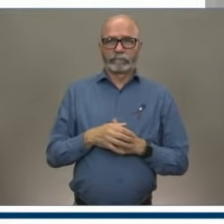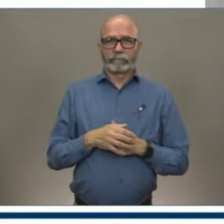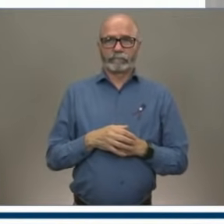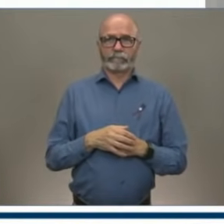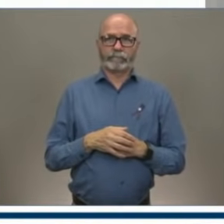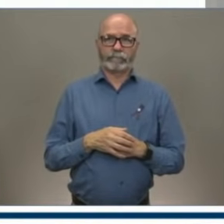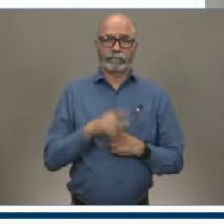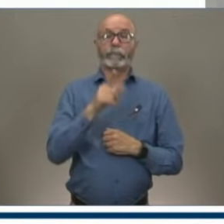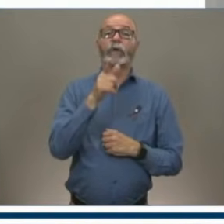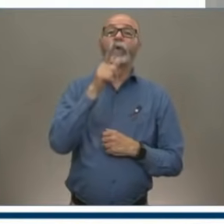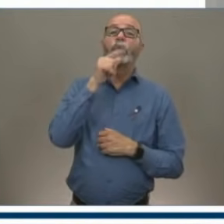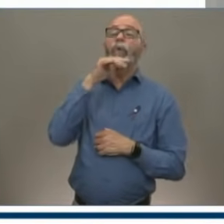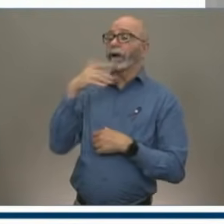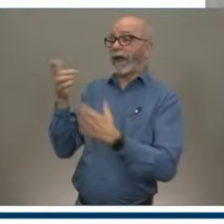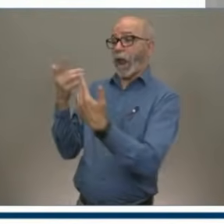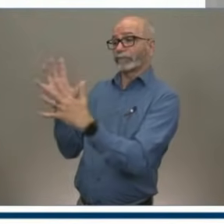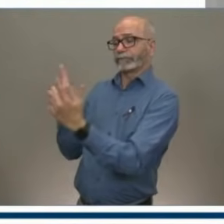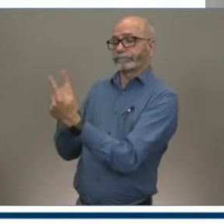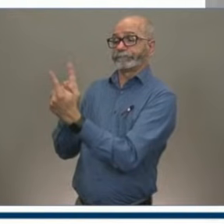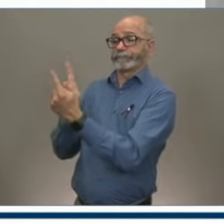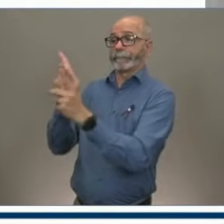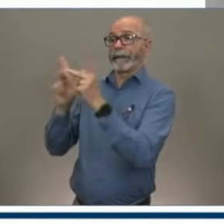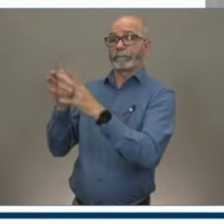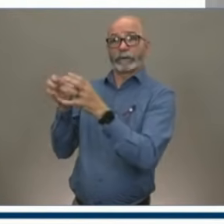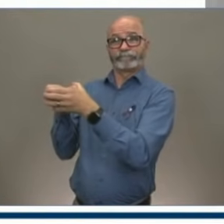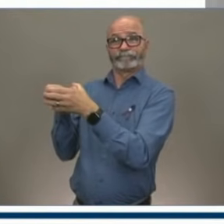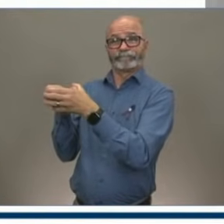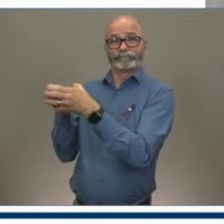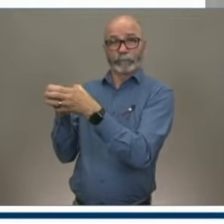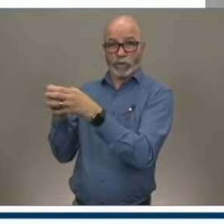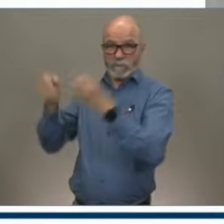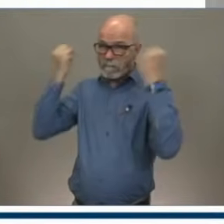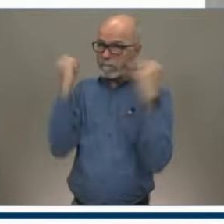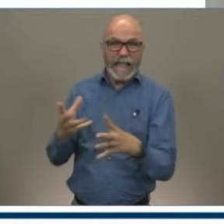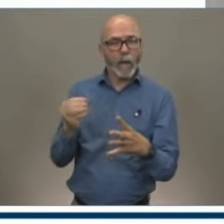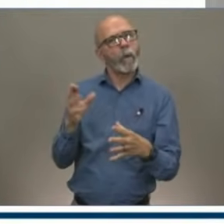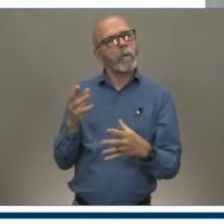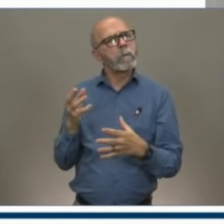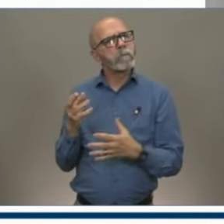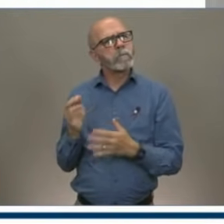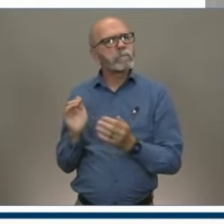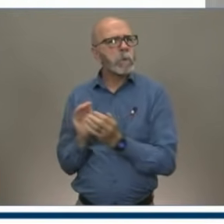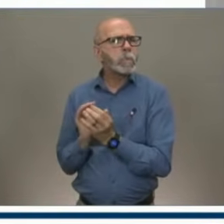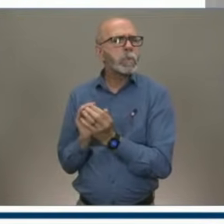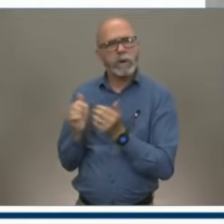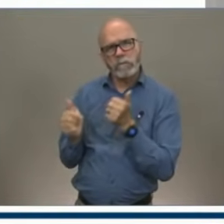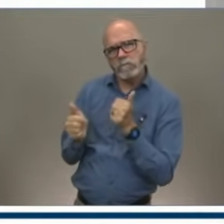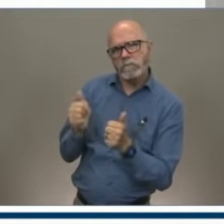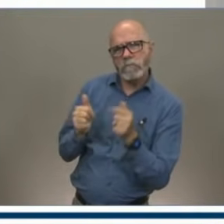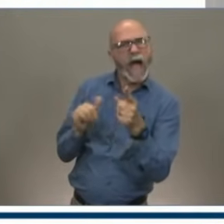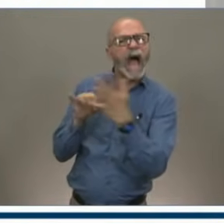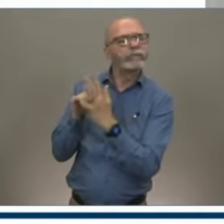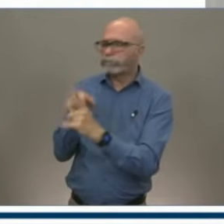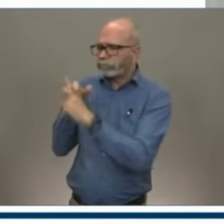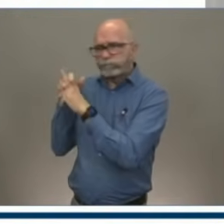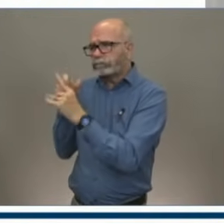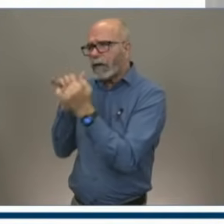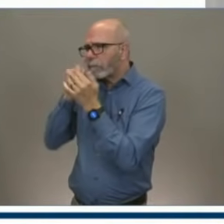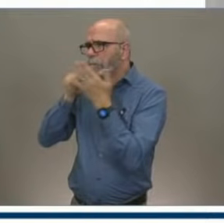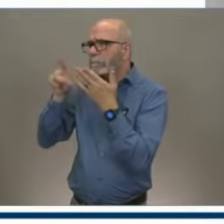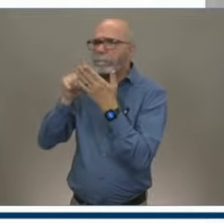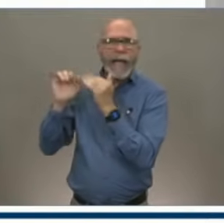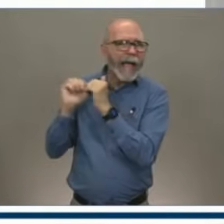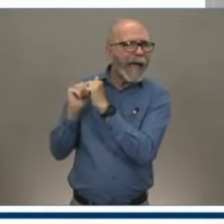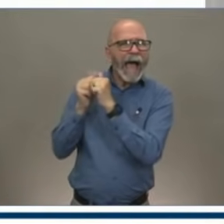are, what kind of a time frame you're talking about for tracking those contacts of the positives, particularly with the most recent ones